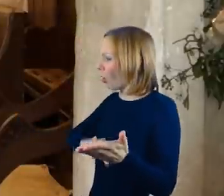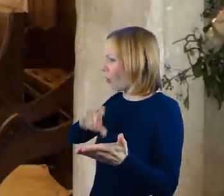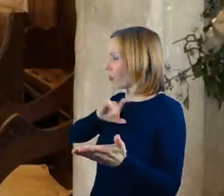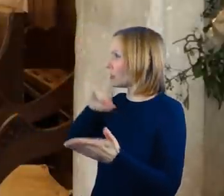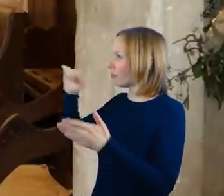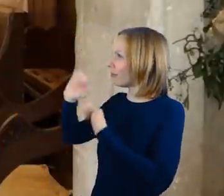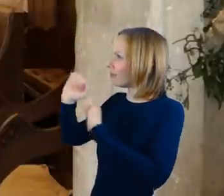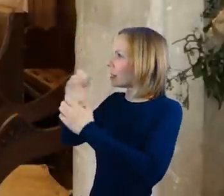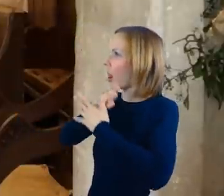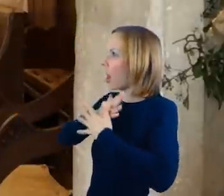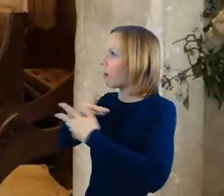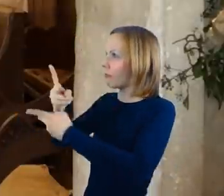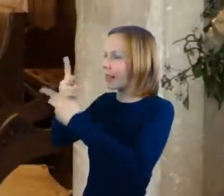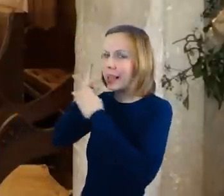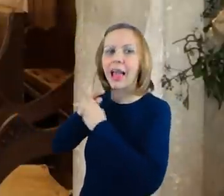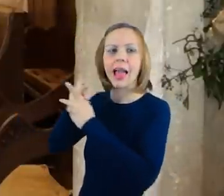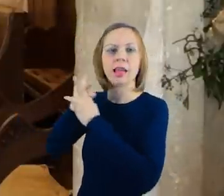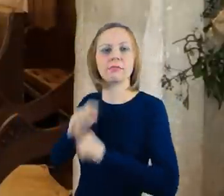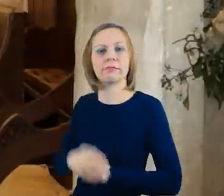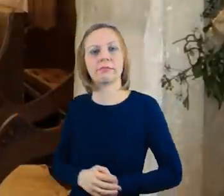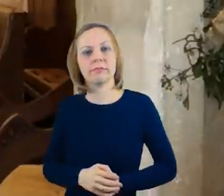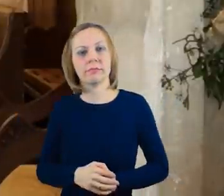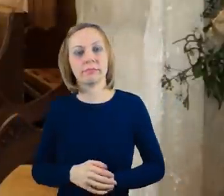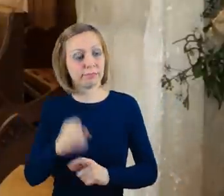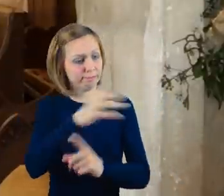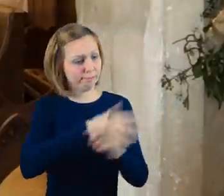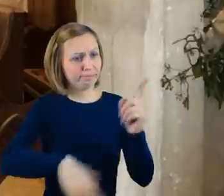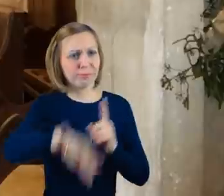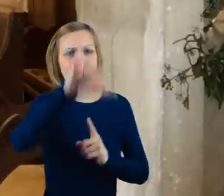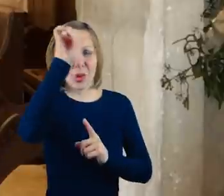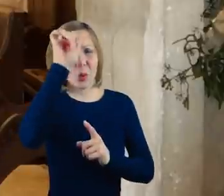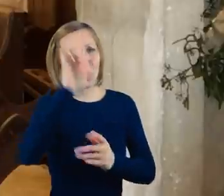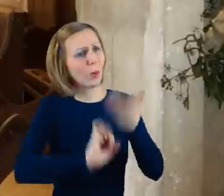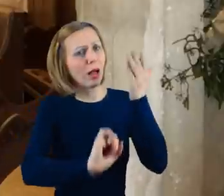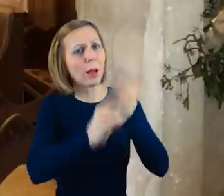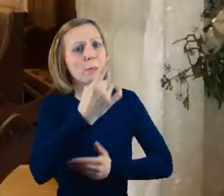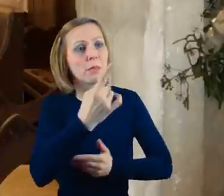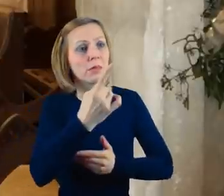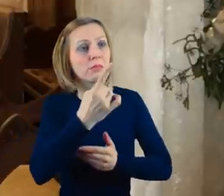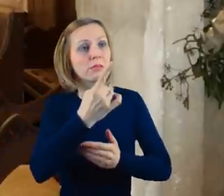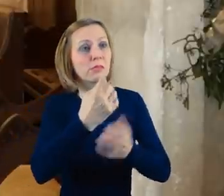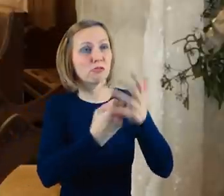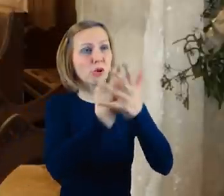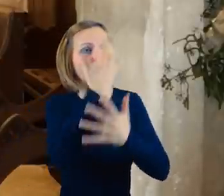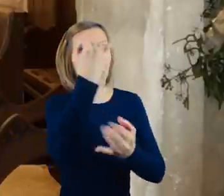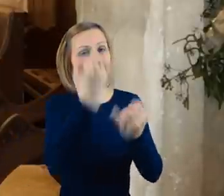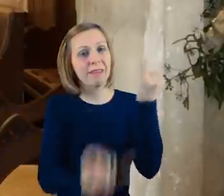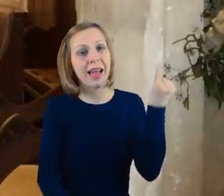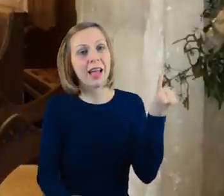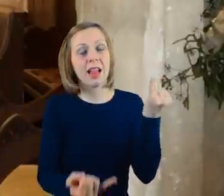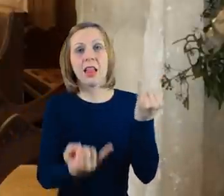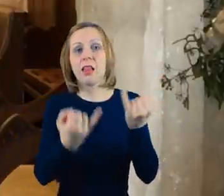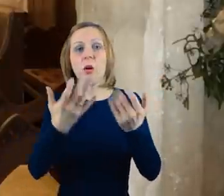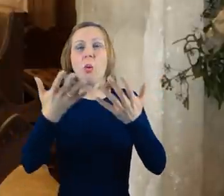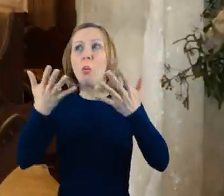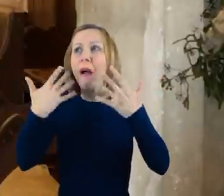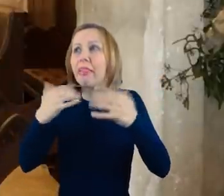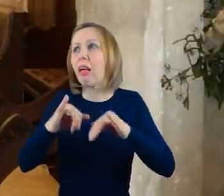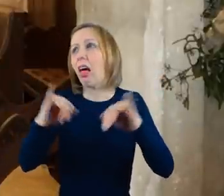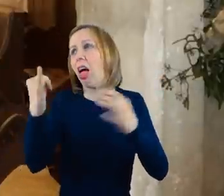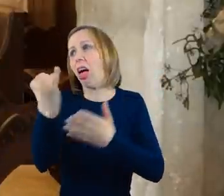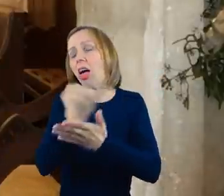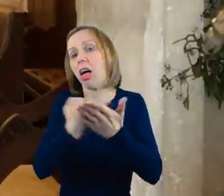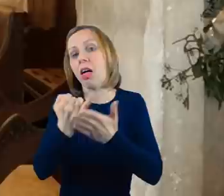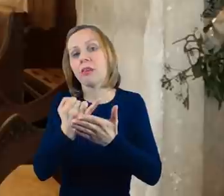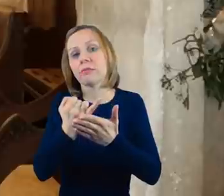Here in the countryside, we know the harsh realities of failing crops and poor weather. Climate change